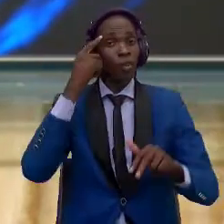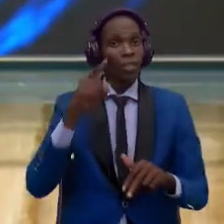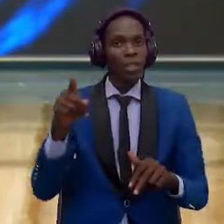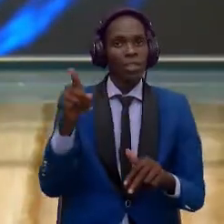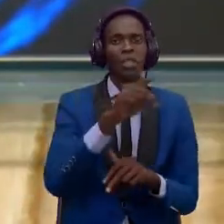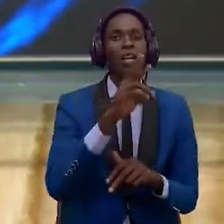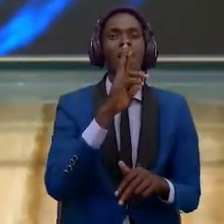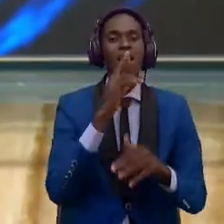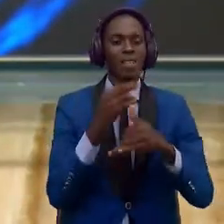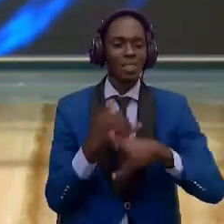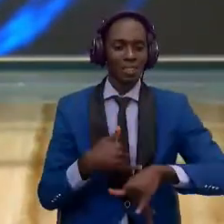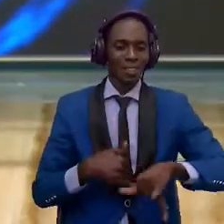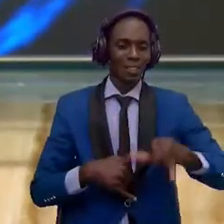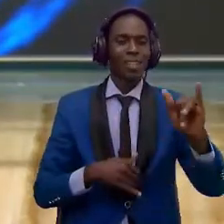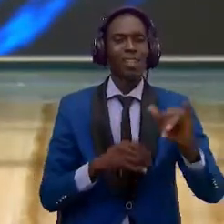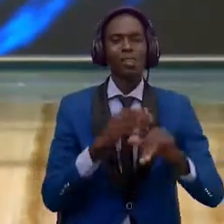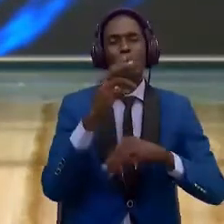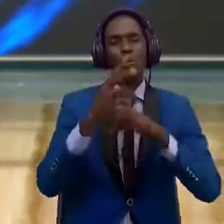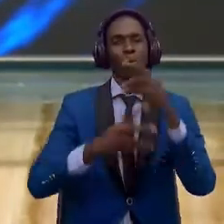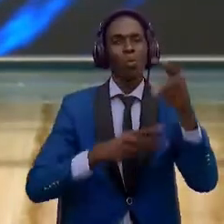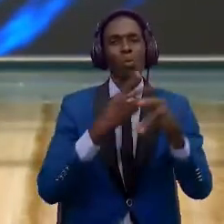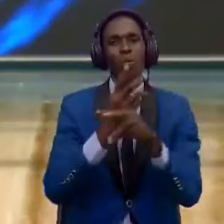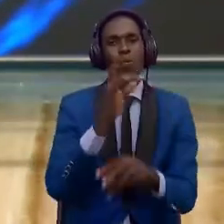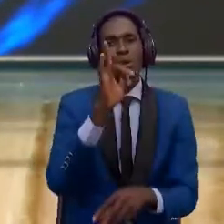yet carnal,